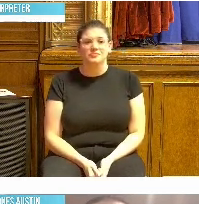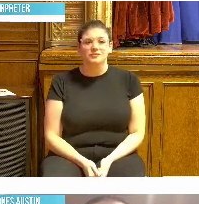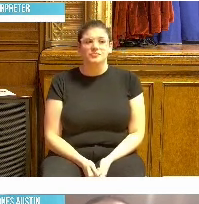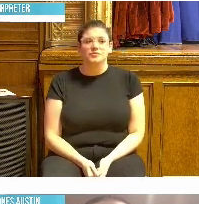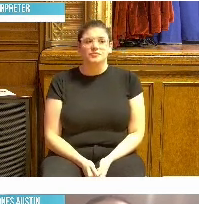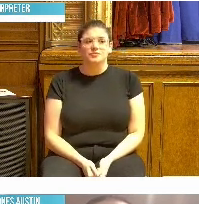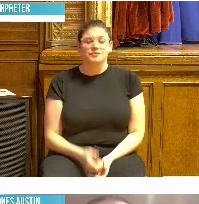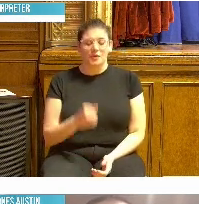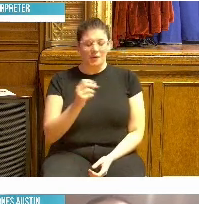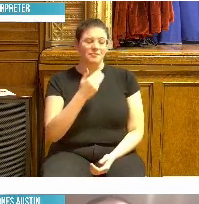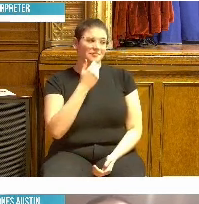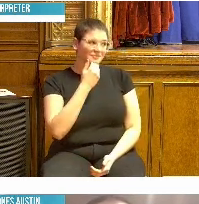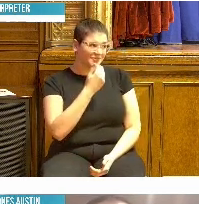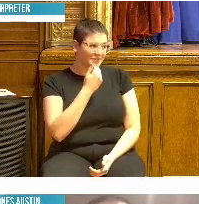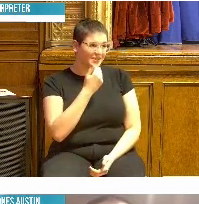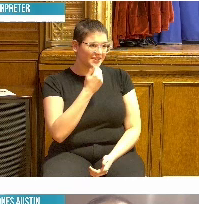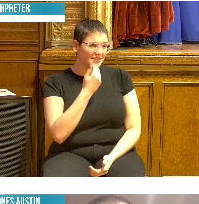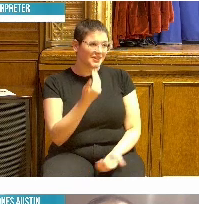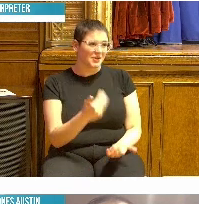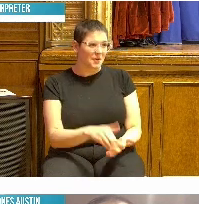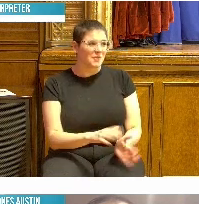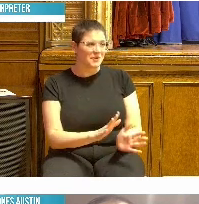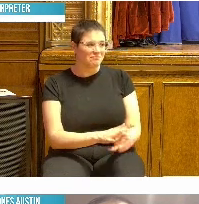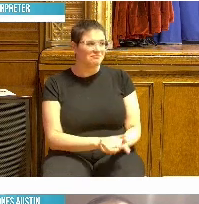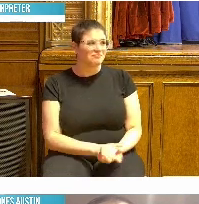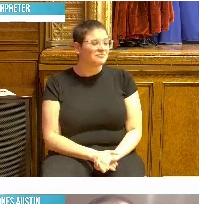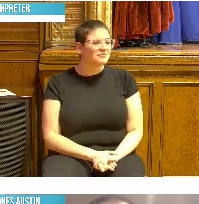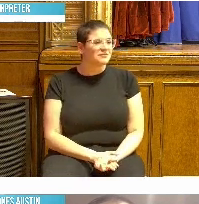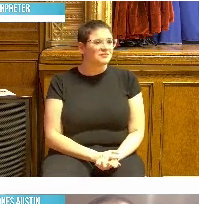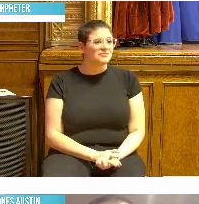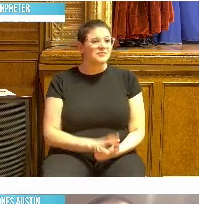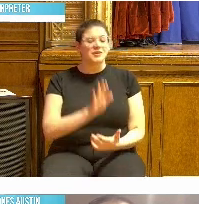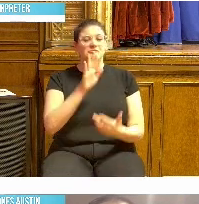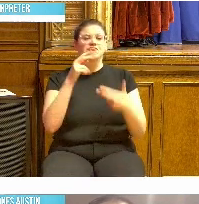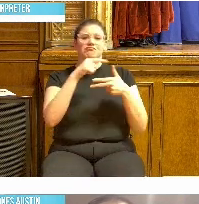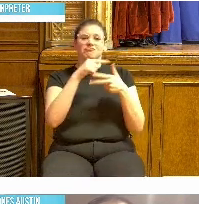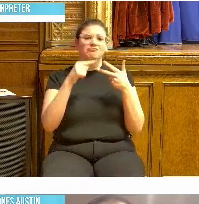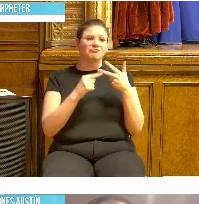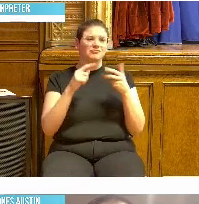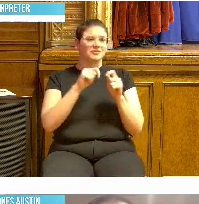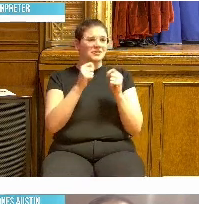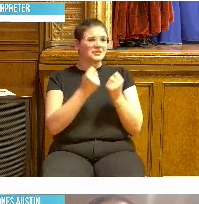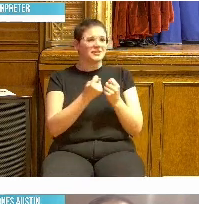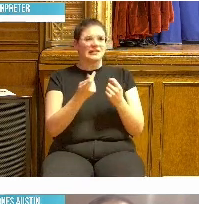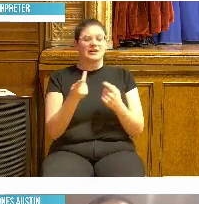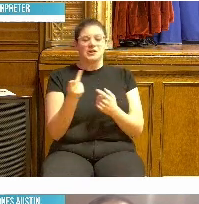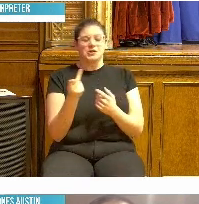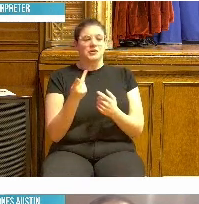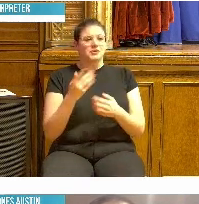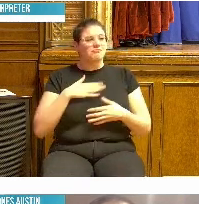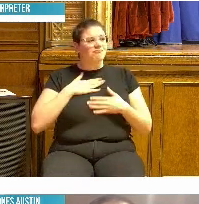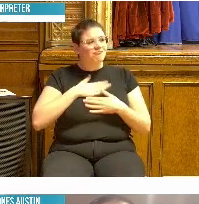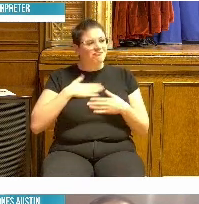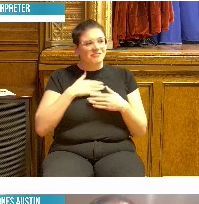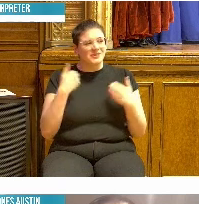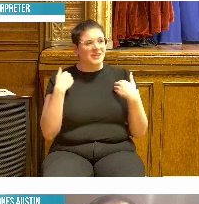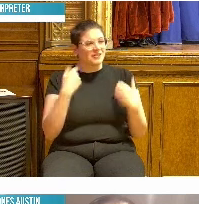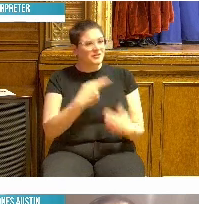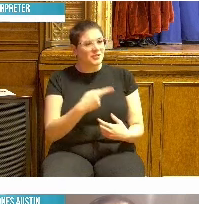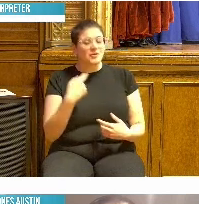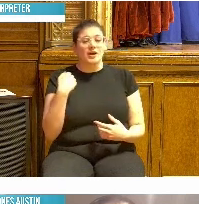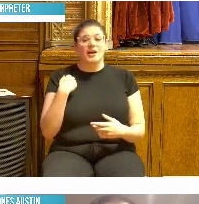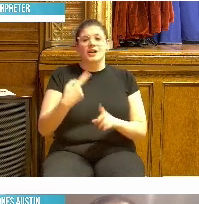our, thank you again, Dr. Hochfelder and your associates. We are grateful to have your support coming from the University